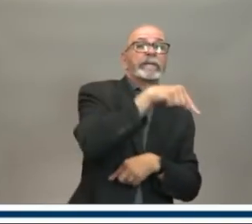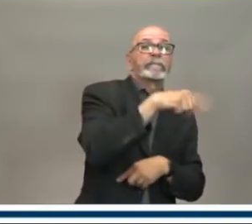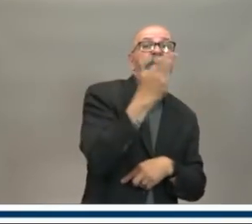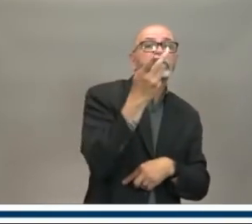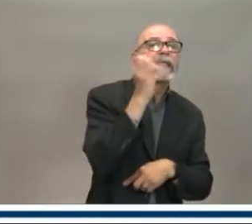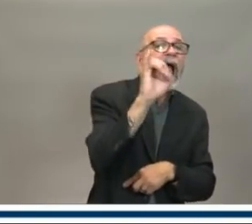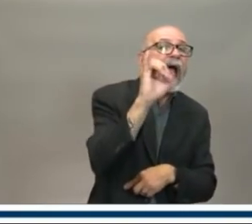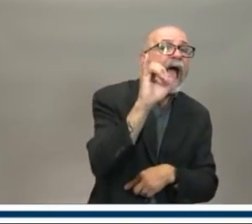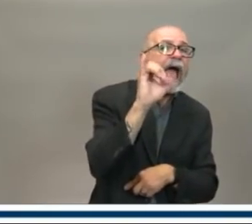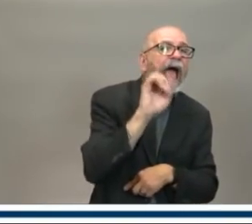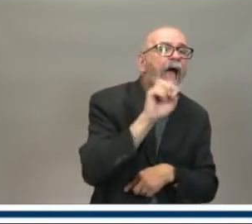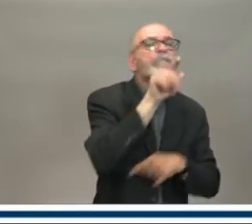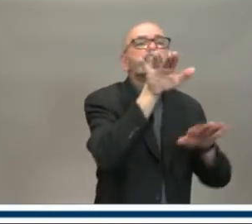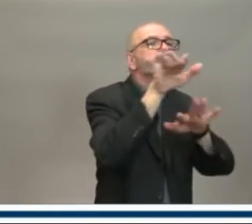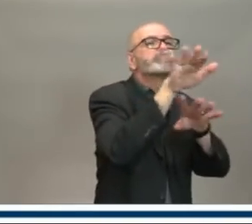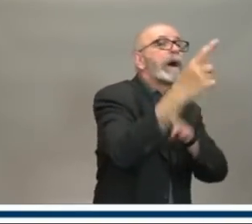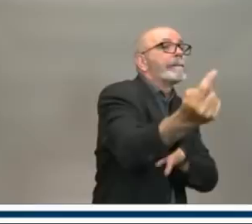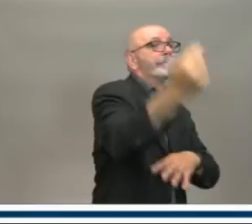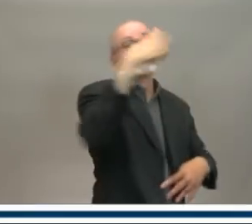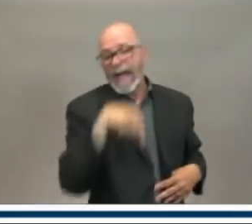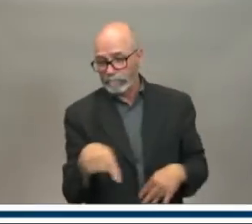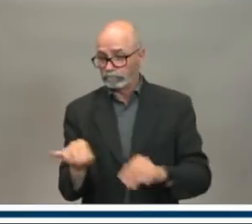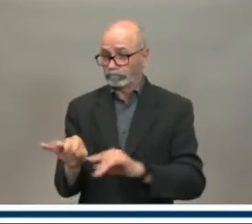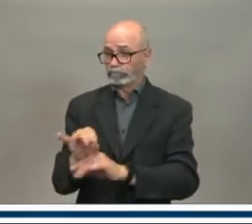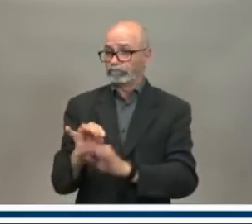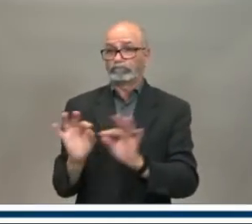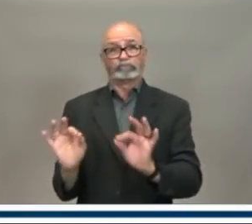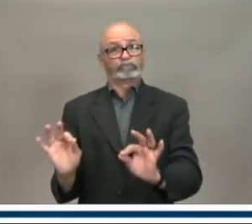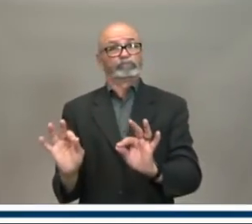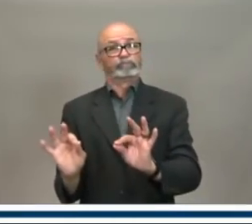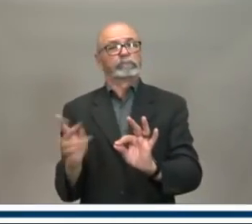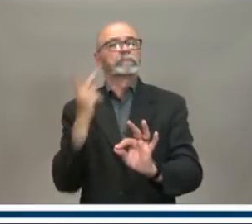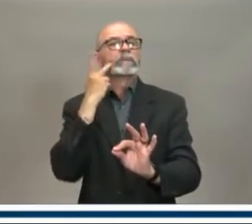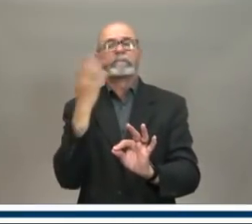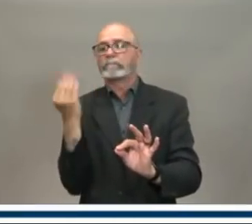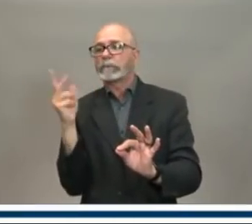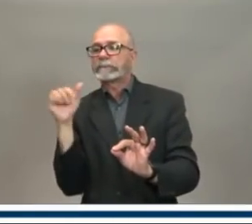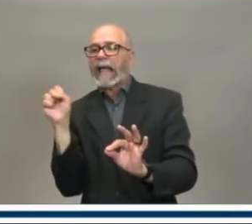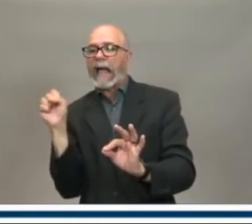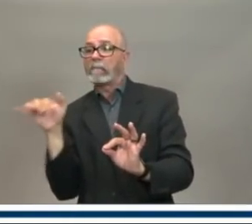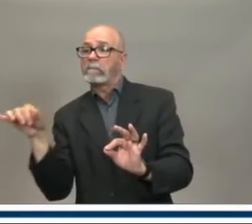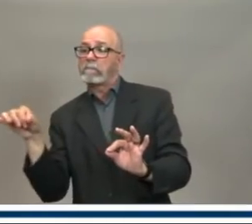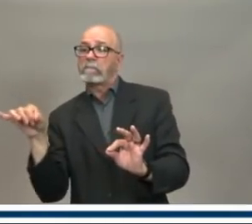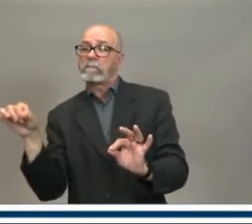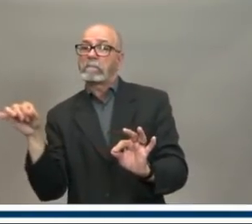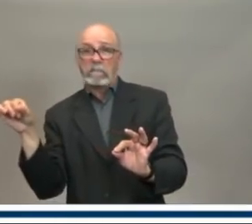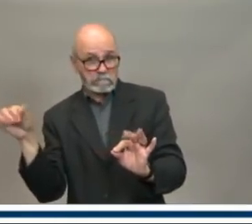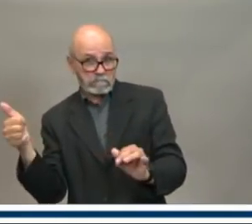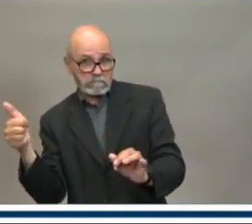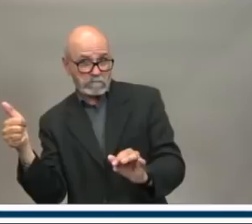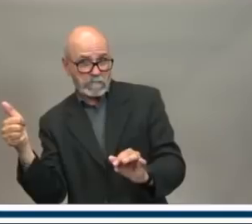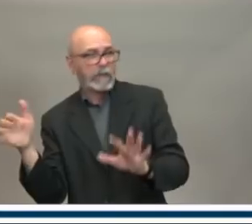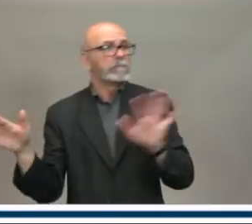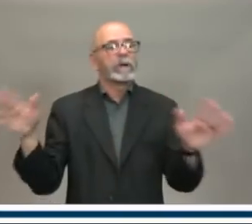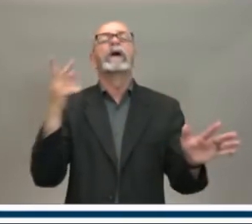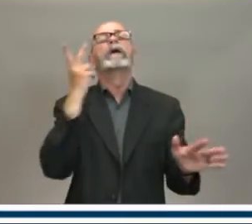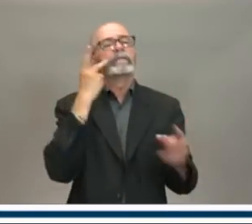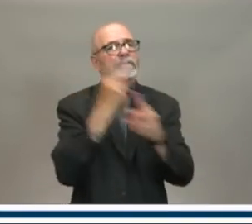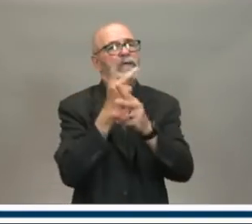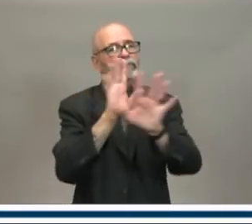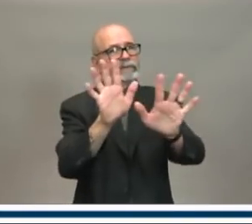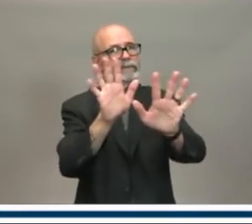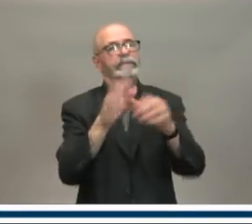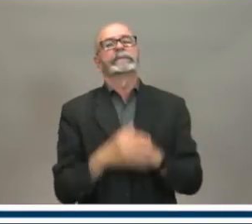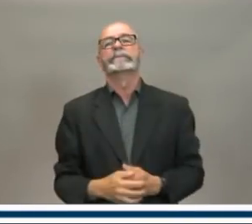when you arrive, you follow the public health protocols, which is the self-isolate for 14 days. Next question will go to Global's Alicia